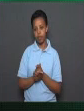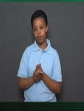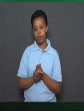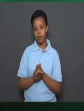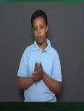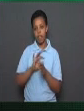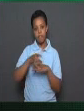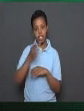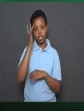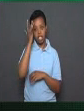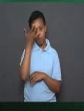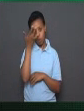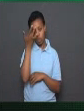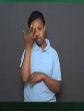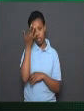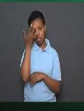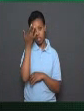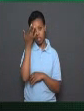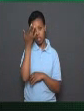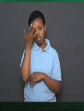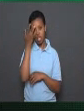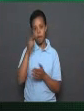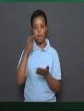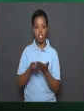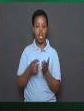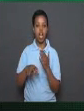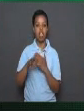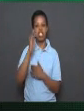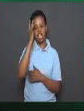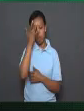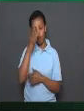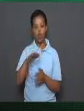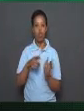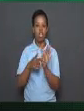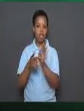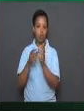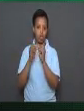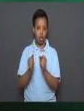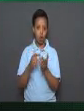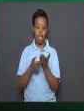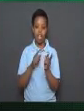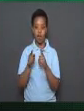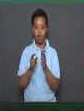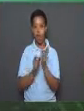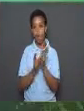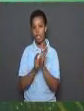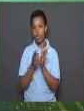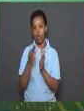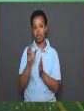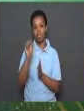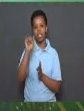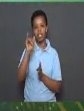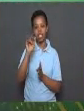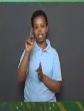Infectious diseases show evidence of illness. These are called symptoms.